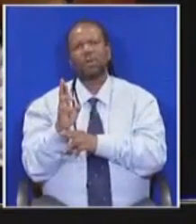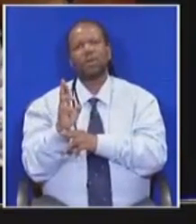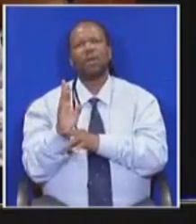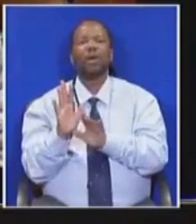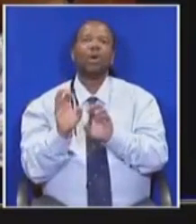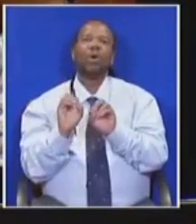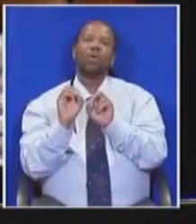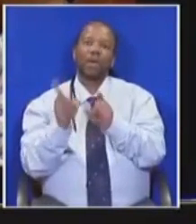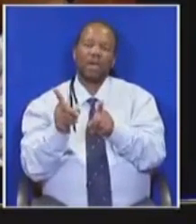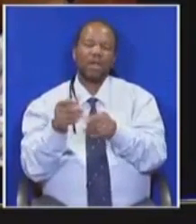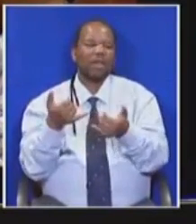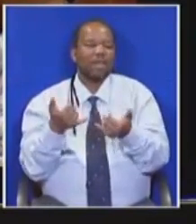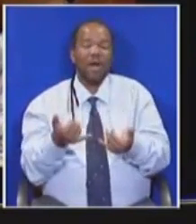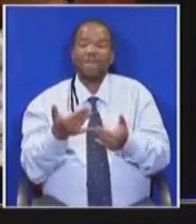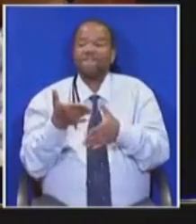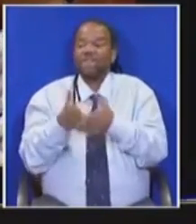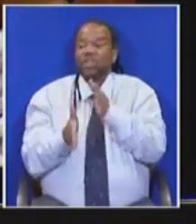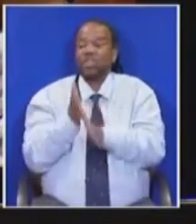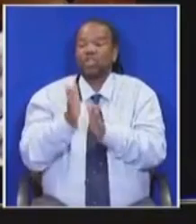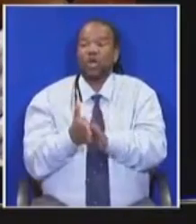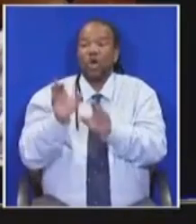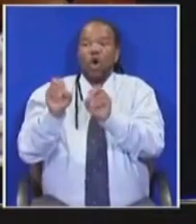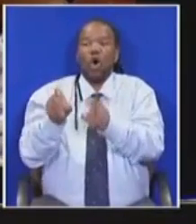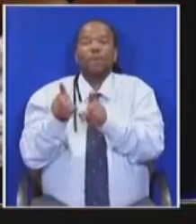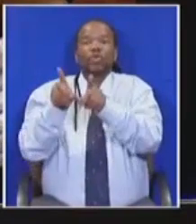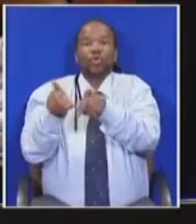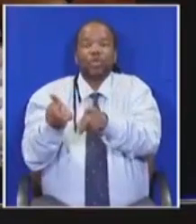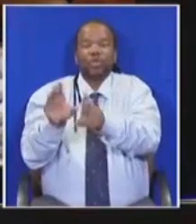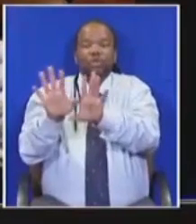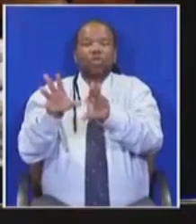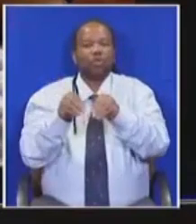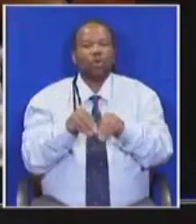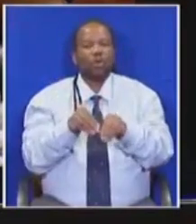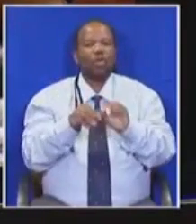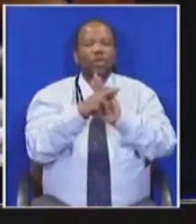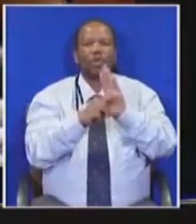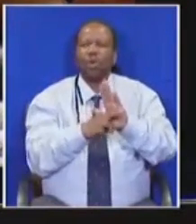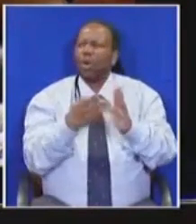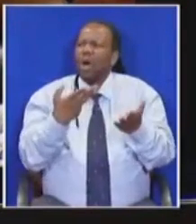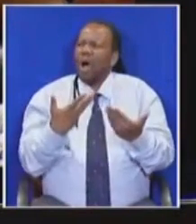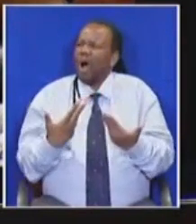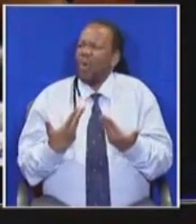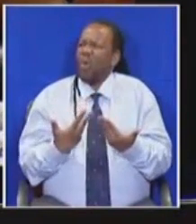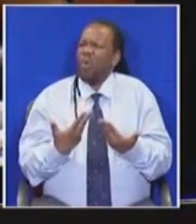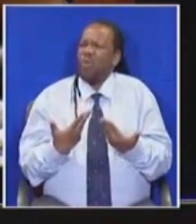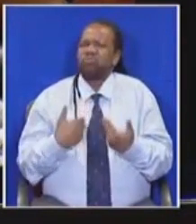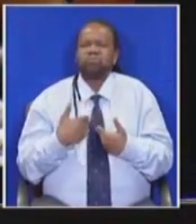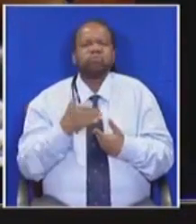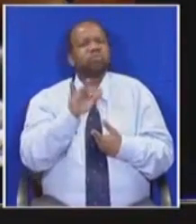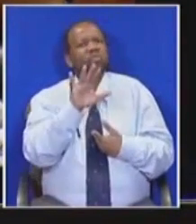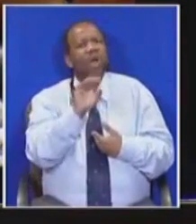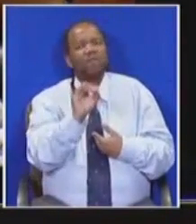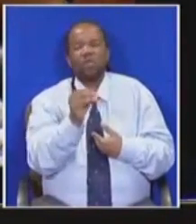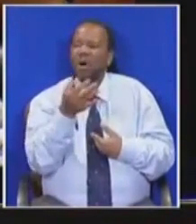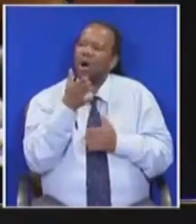given you the opportunity Honorable Speaker, to comply Speaker, on the with the basis of rules, what are you I'm dismissing now Honorable asking Shivambu? you, if you On don't the